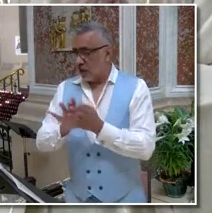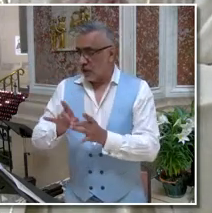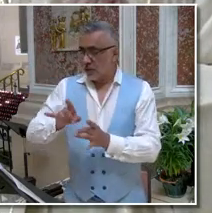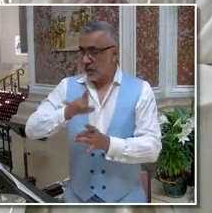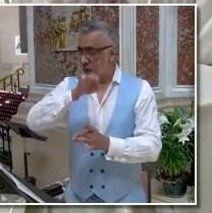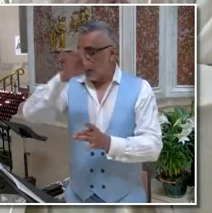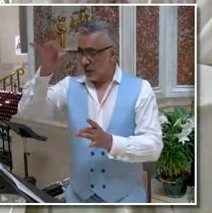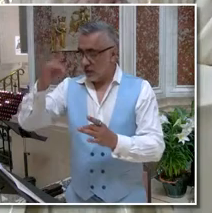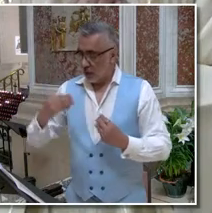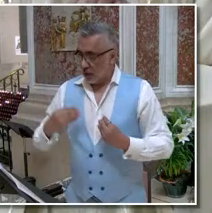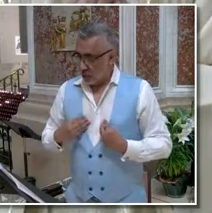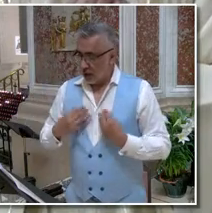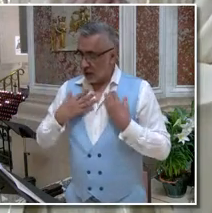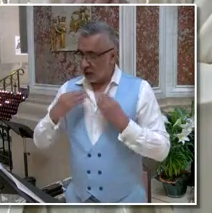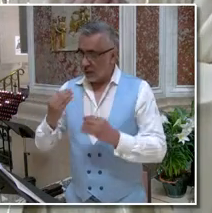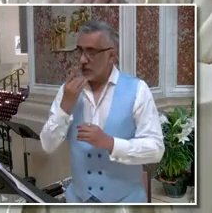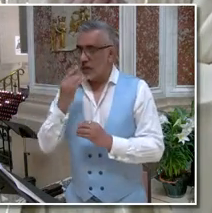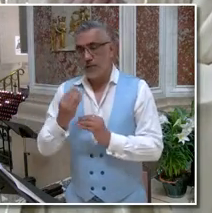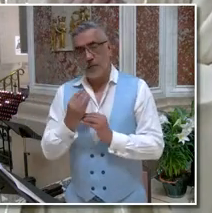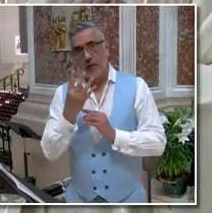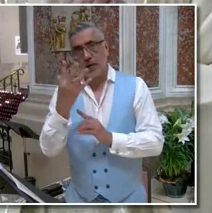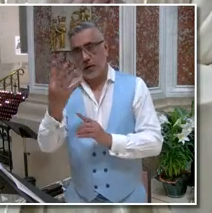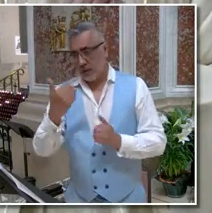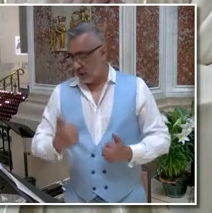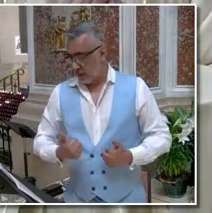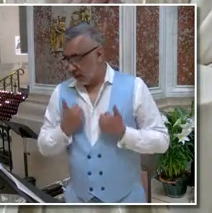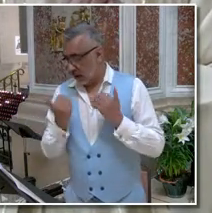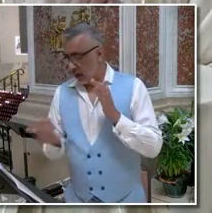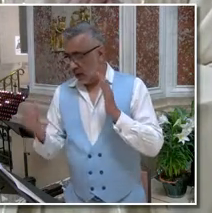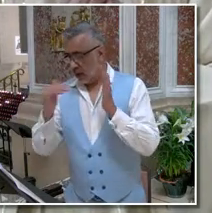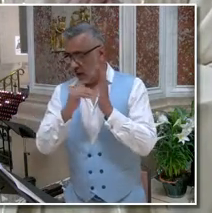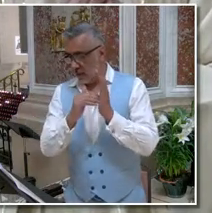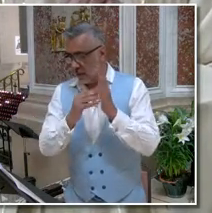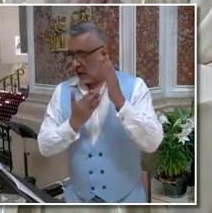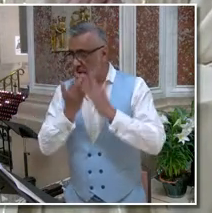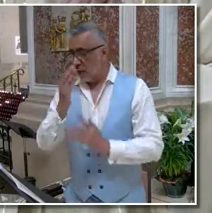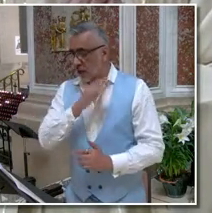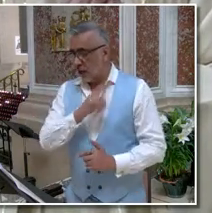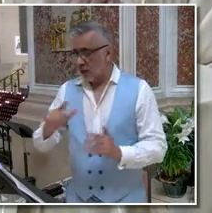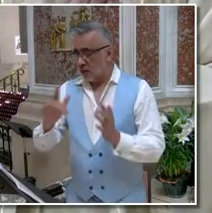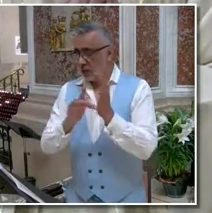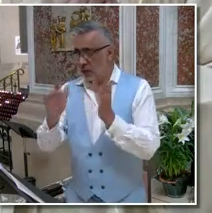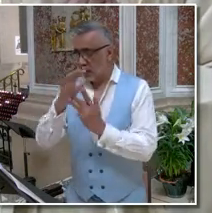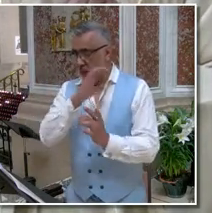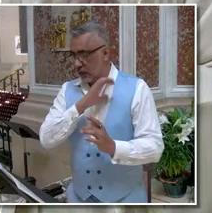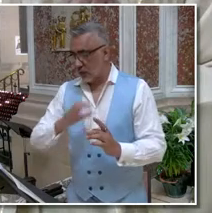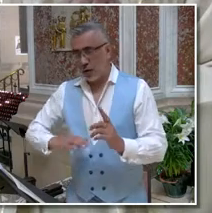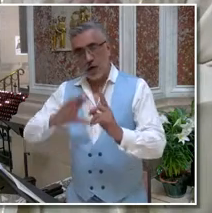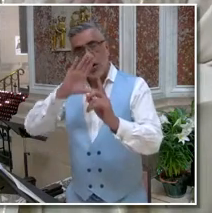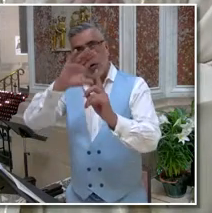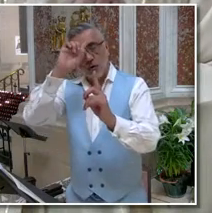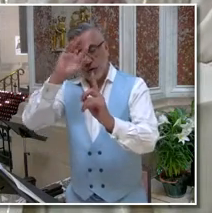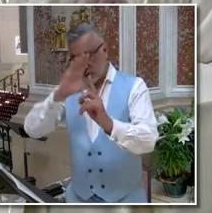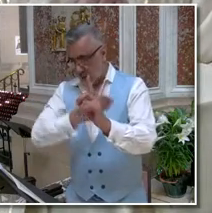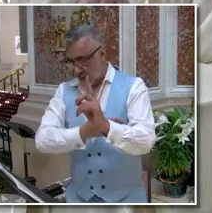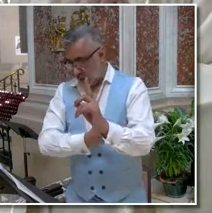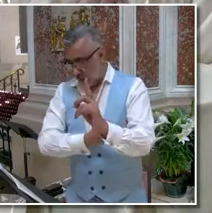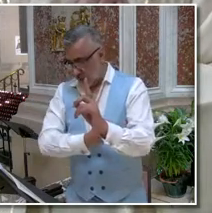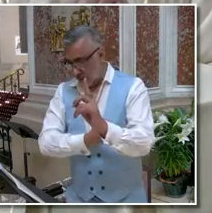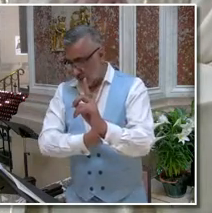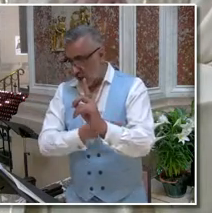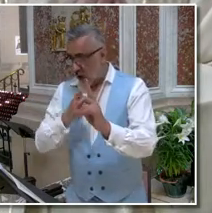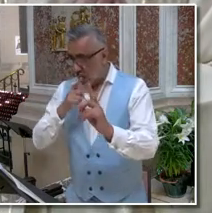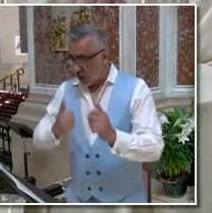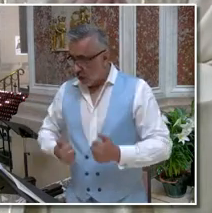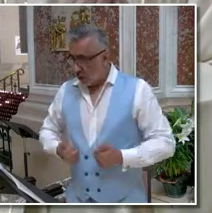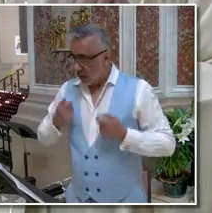rise up in light of life. Through our Lord Jesus Christ, your Son,